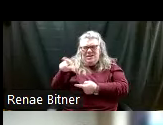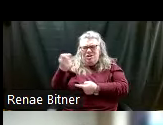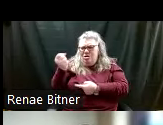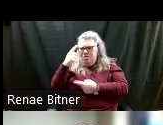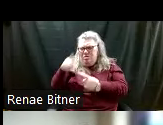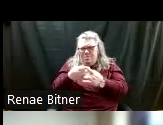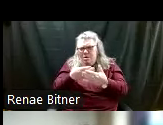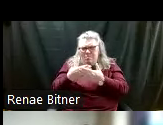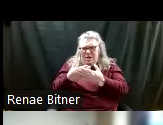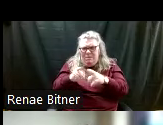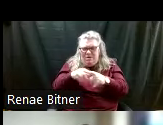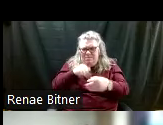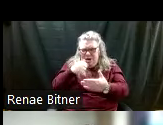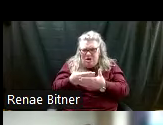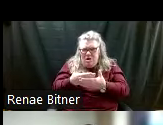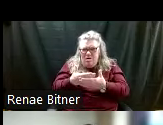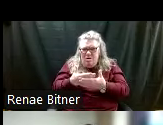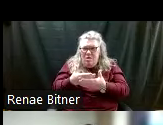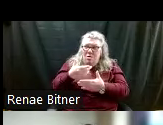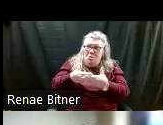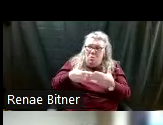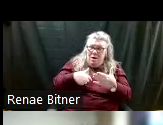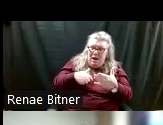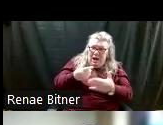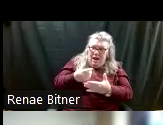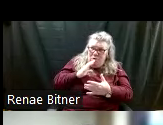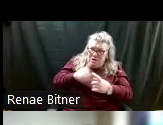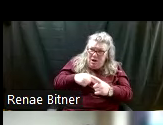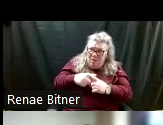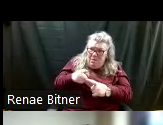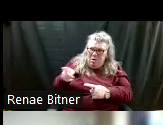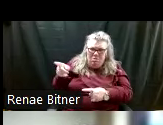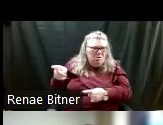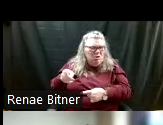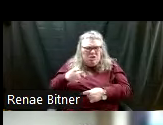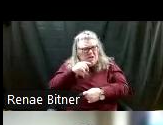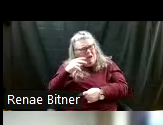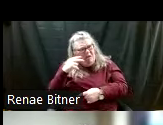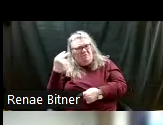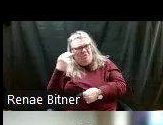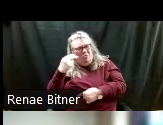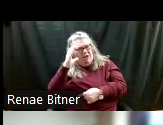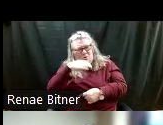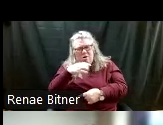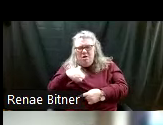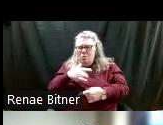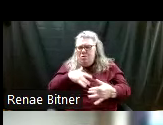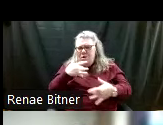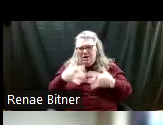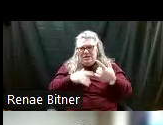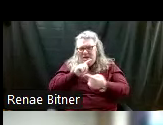daughter. The things that I was talking to her about weren't weird. So we were really excited to meet